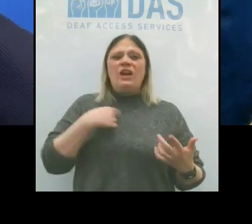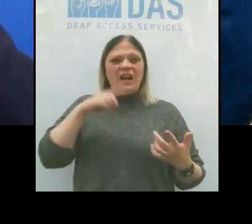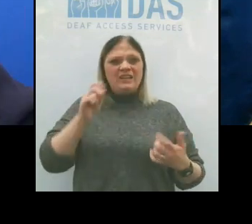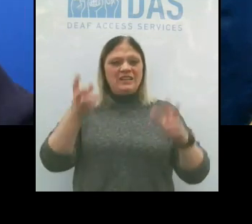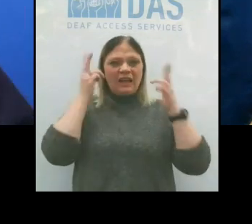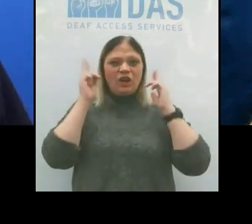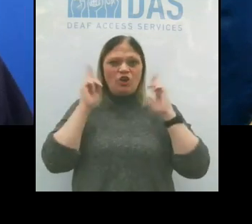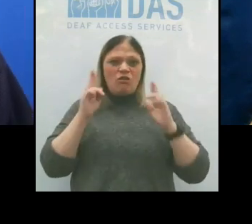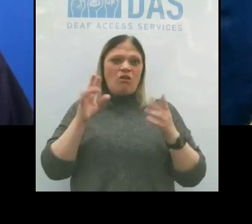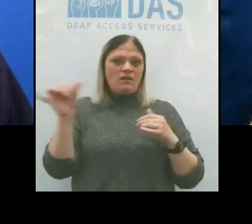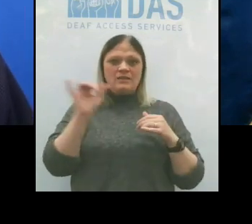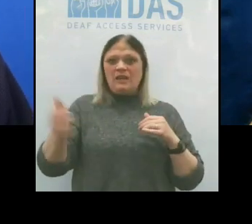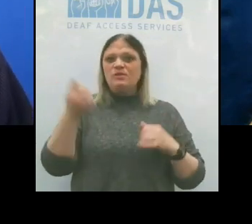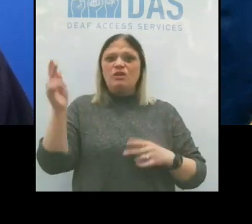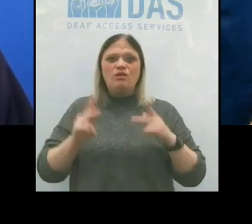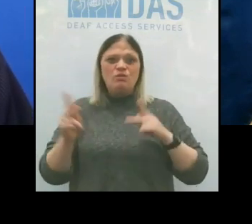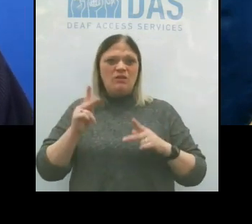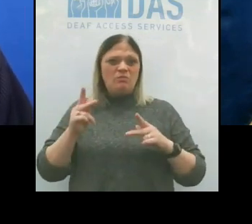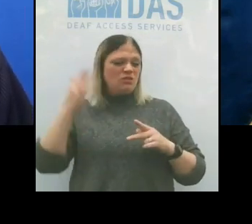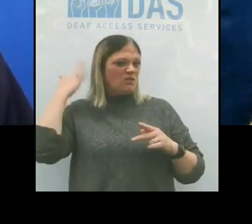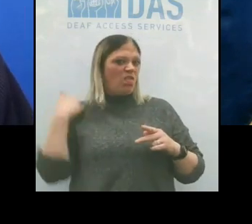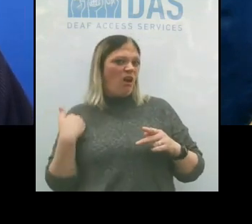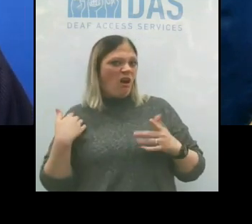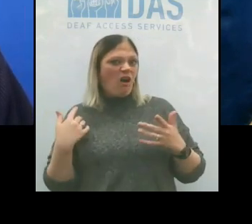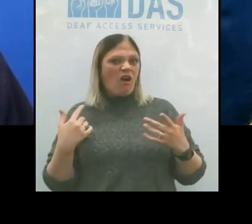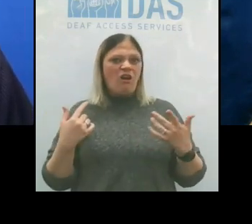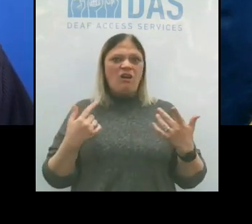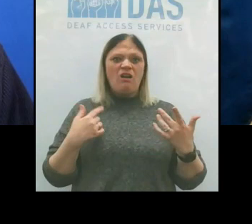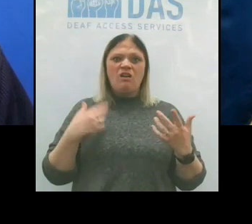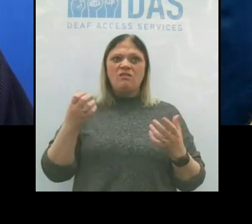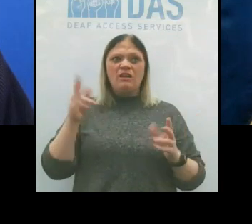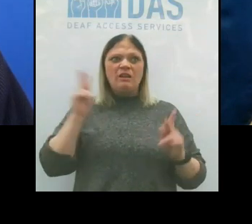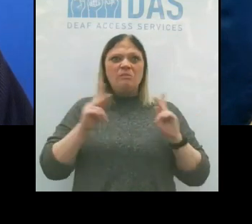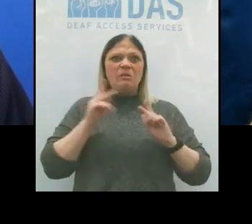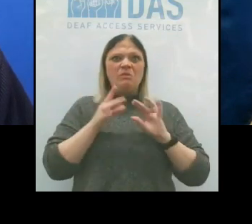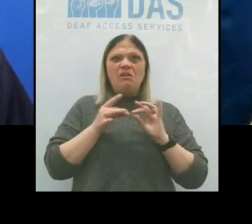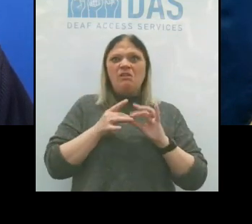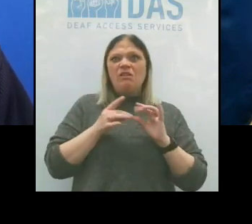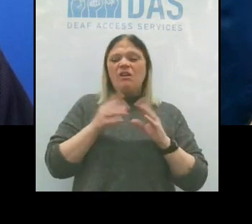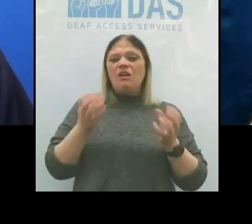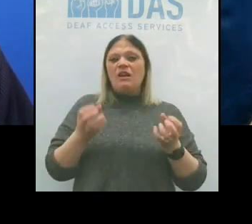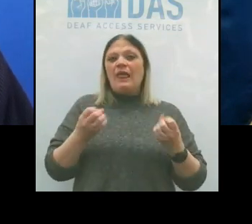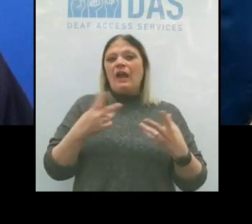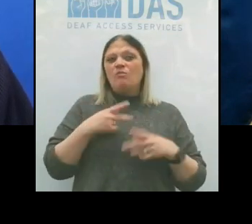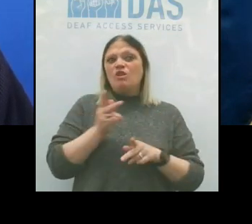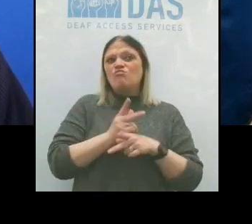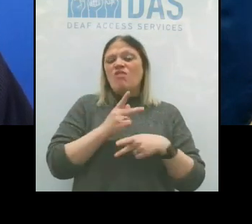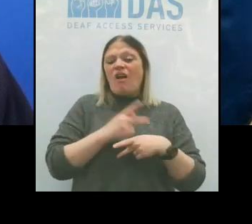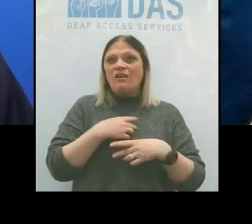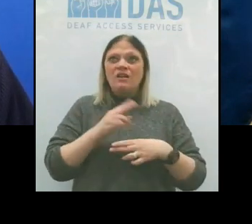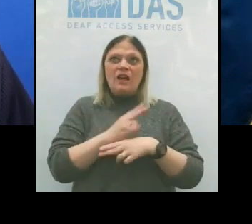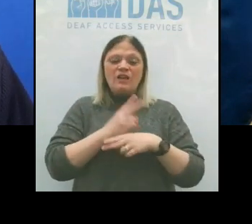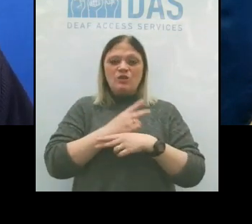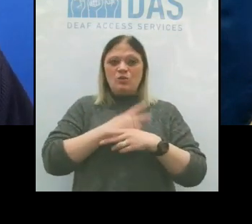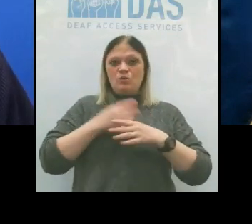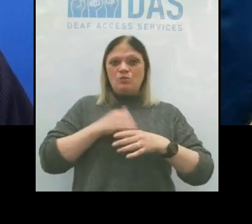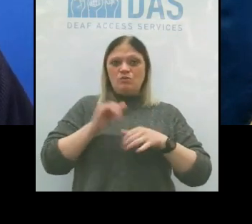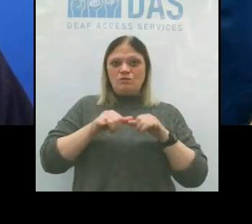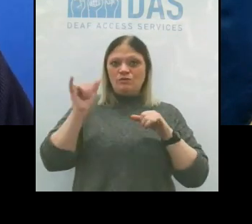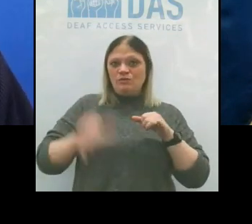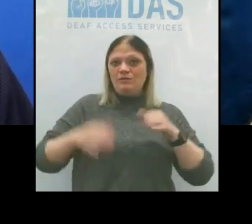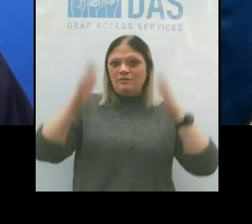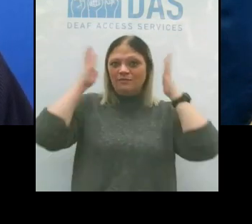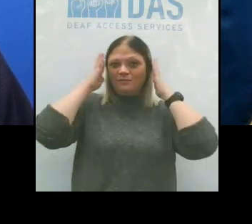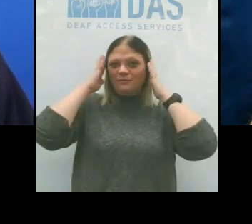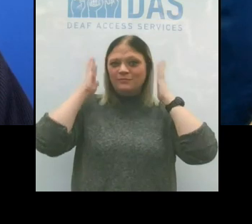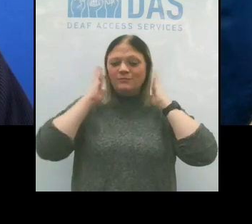like so many other people. It's getting pretty long back there. Everyone's commenting in my office about how much product I'm using to keep my hair in place. Let's do